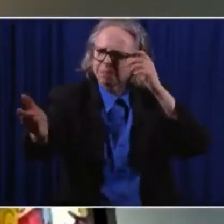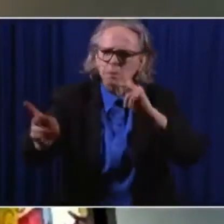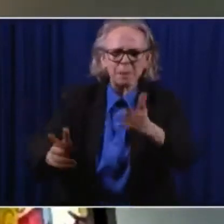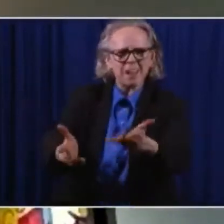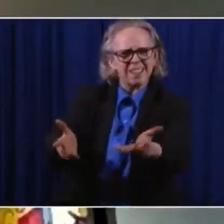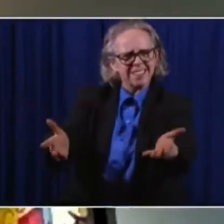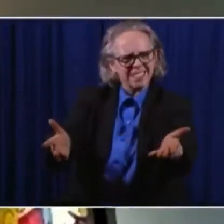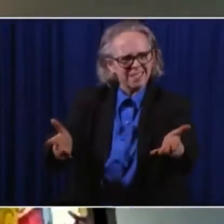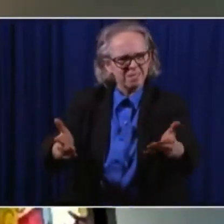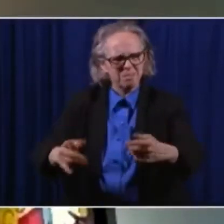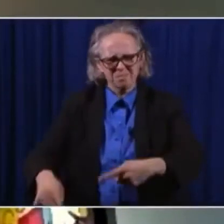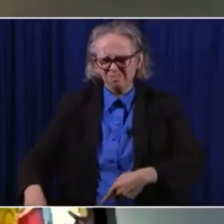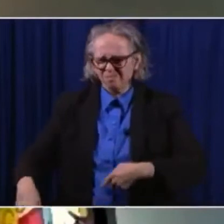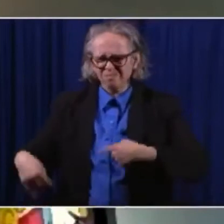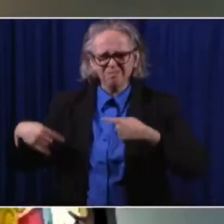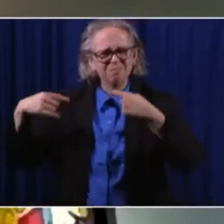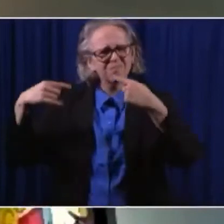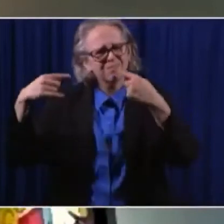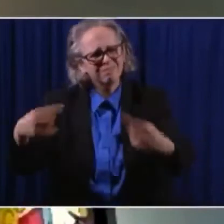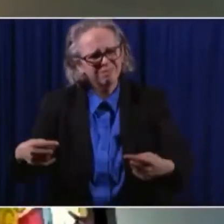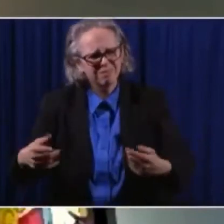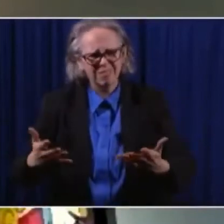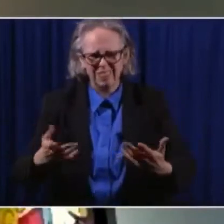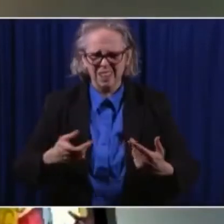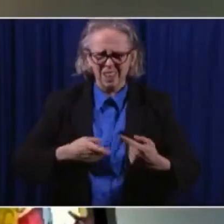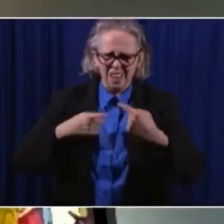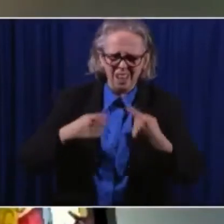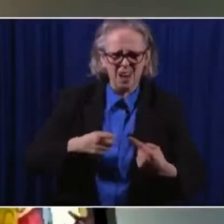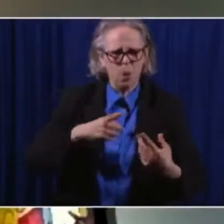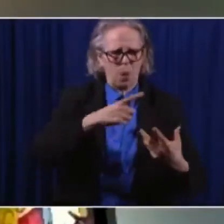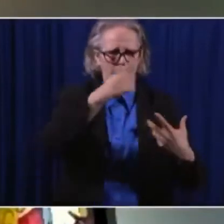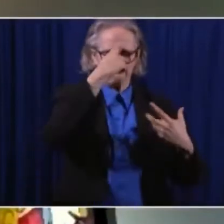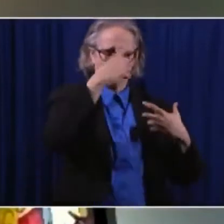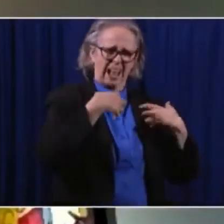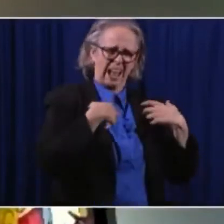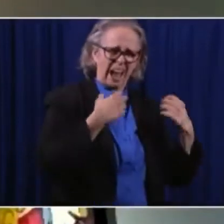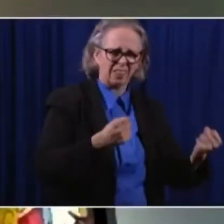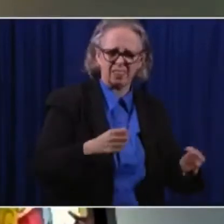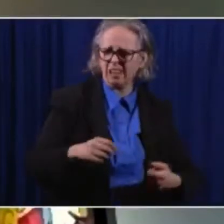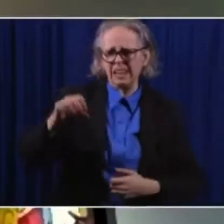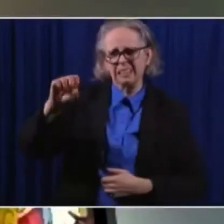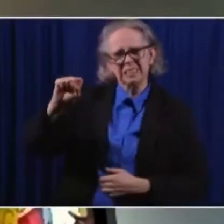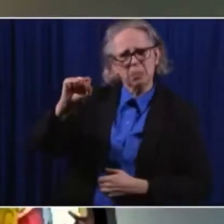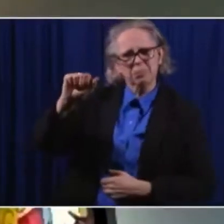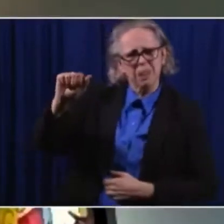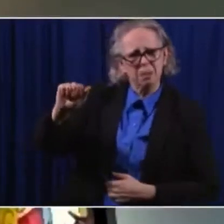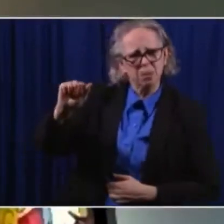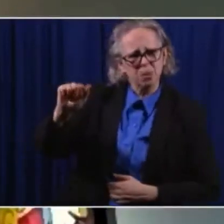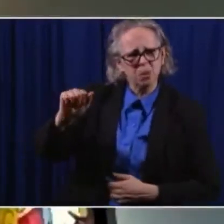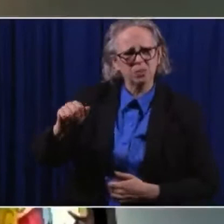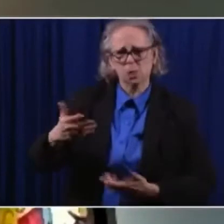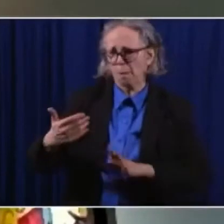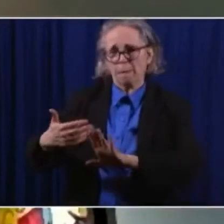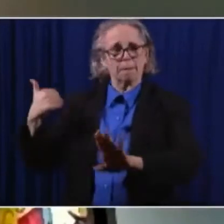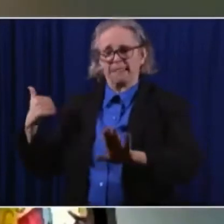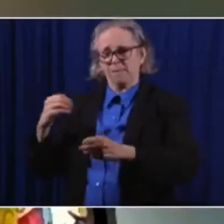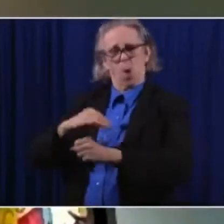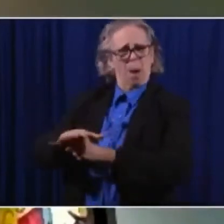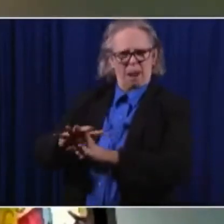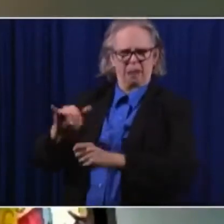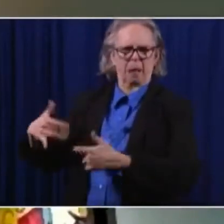struggling with or recovering from a mental illness or a substance use disorder, maybe starting before the pandemic. Please keep up with your